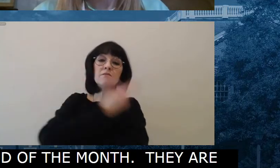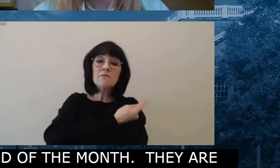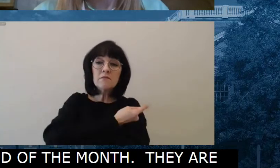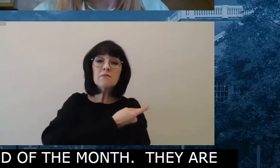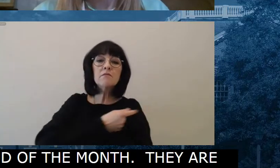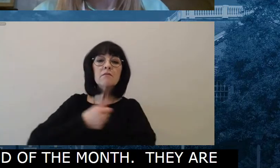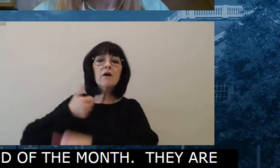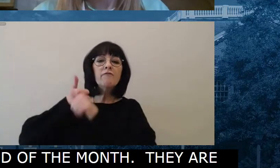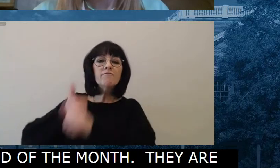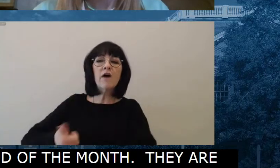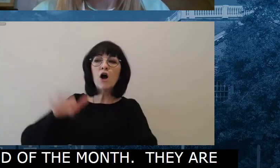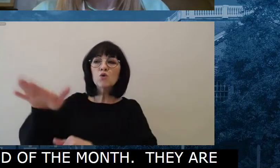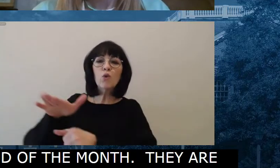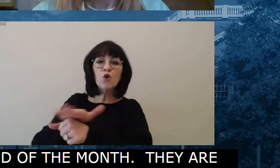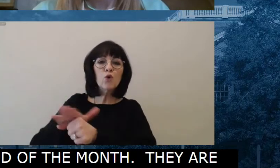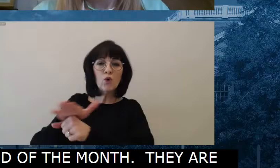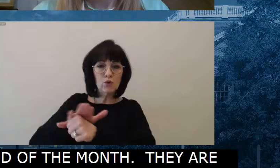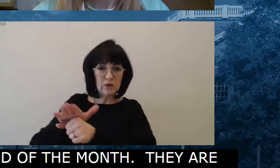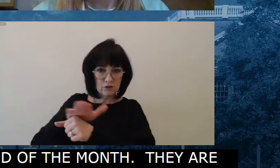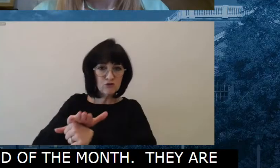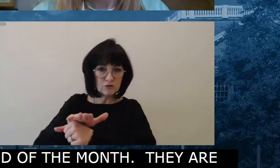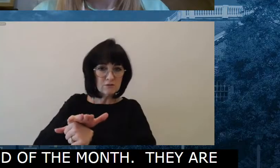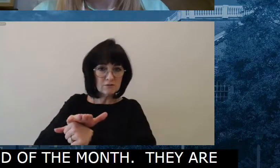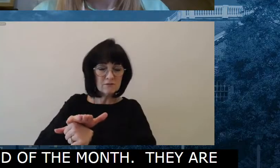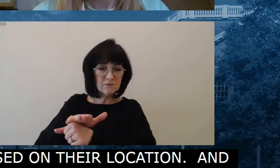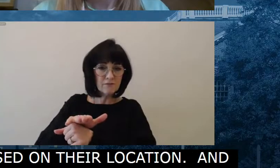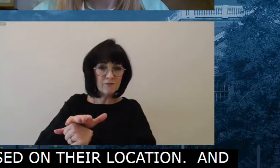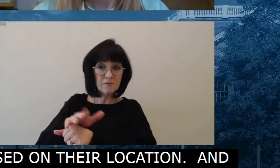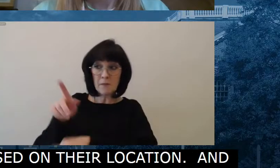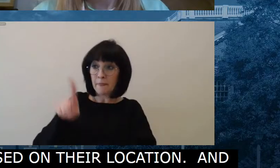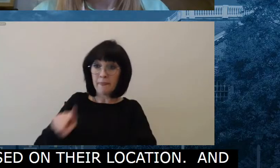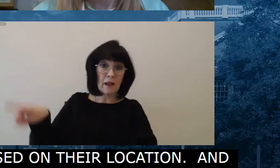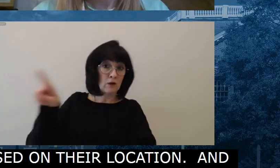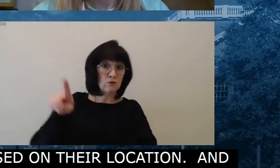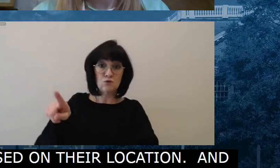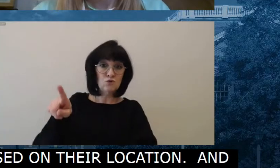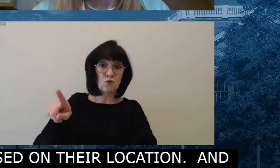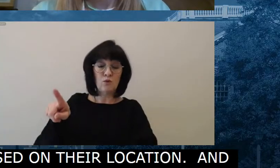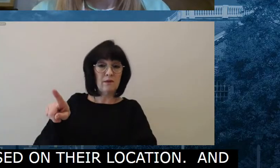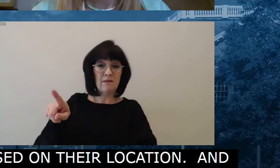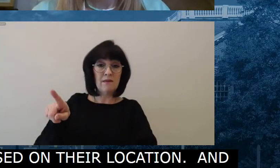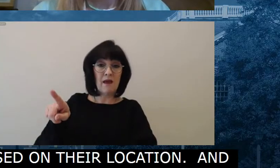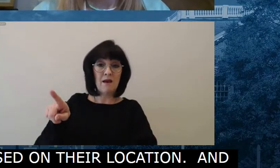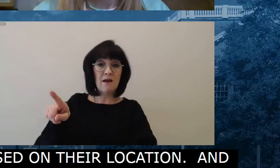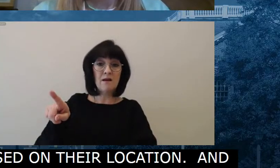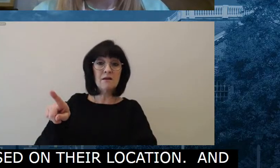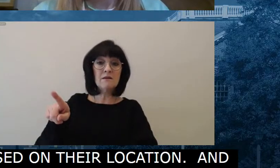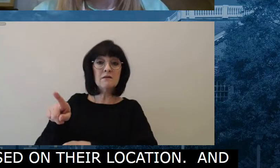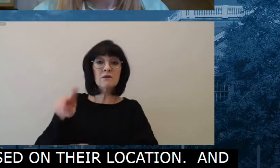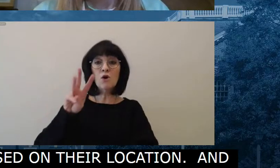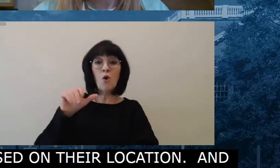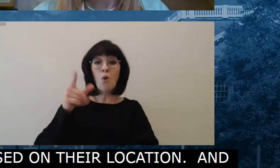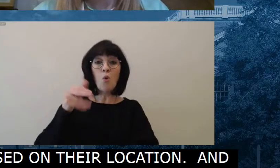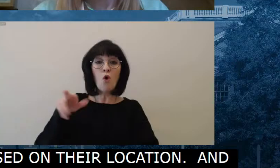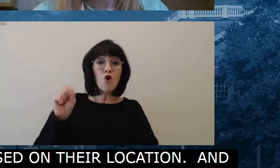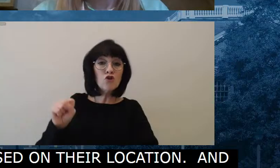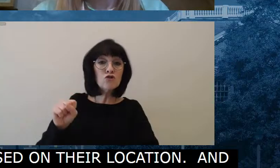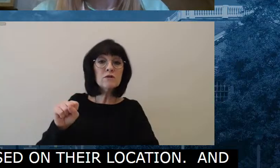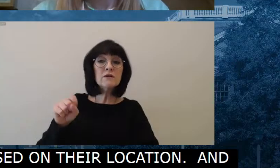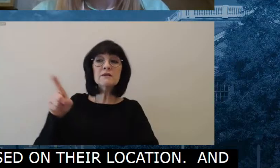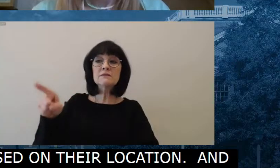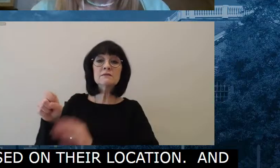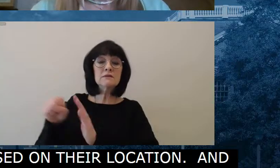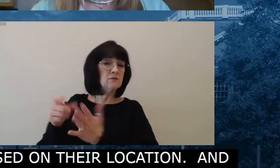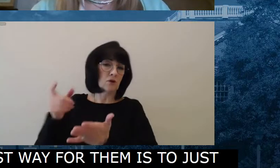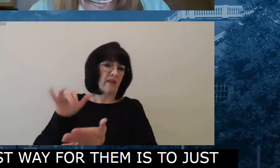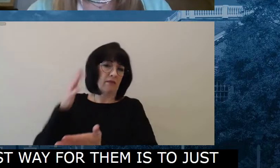location, and so they have told us that the best way for them is just to have an age cutoff. And so we